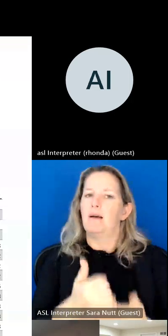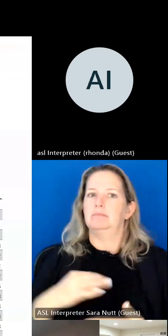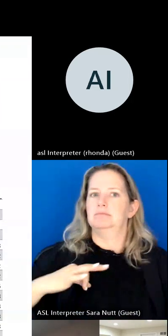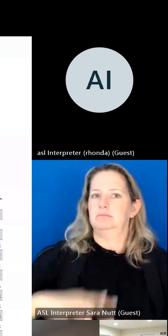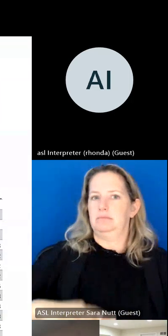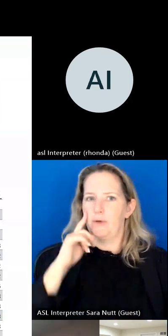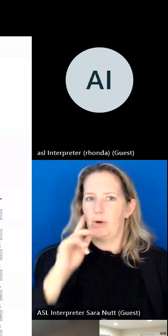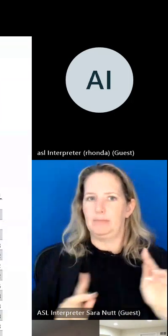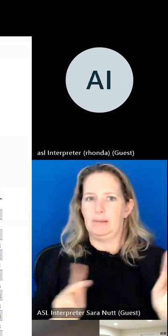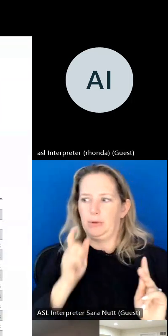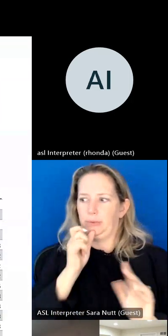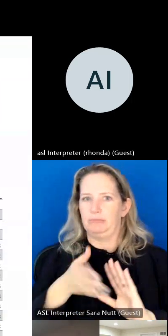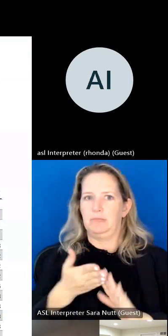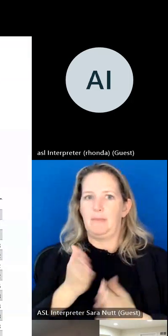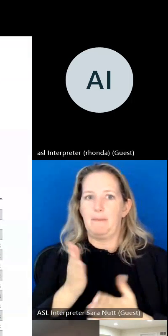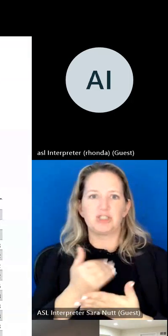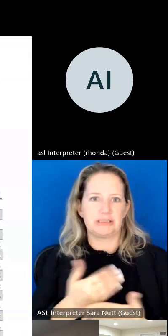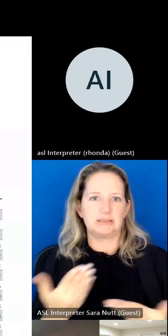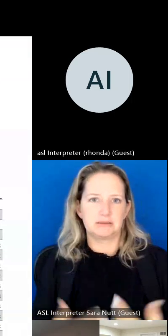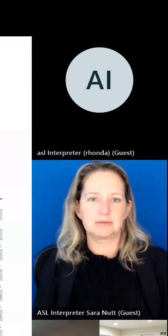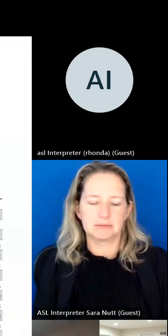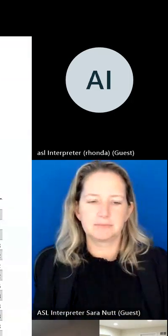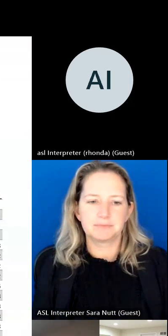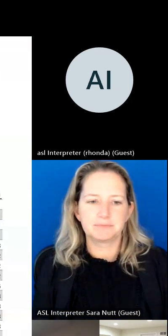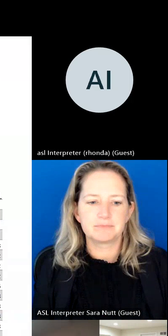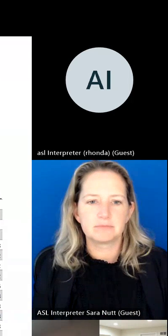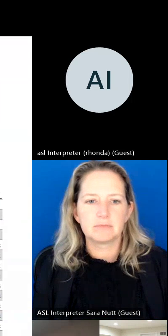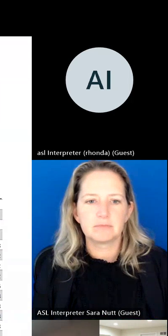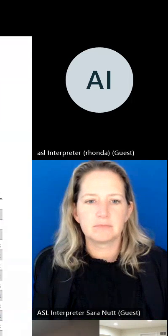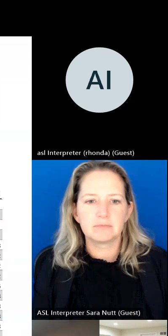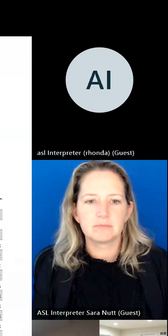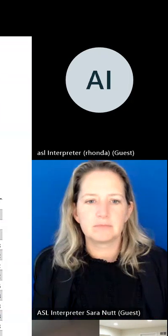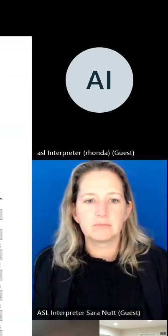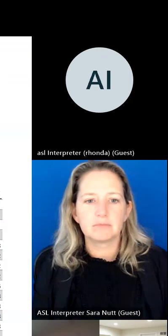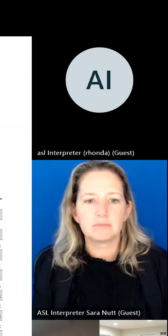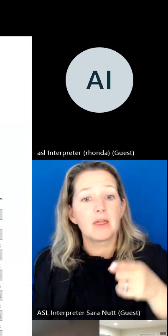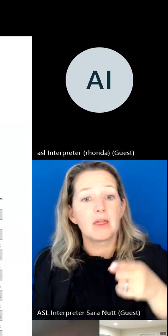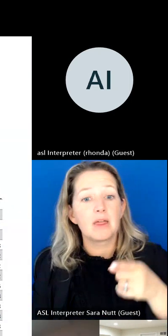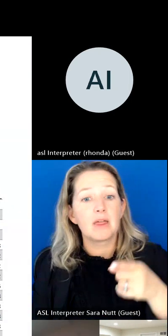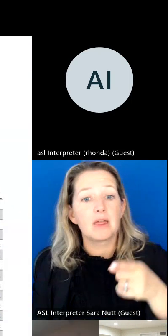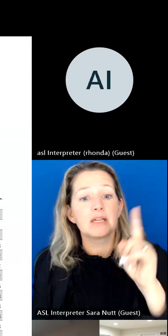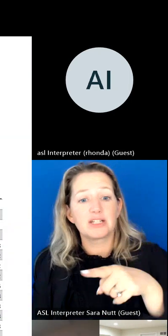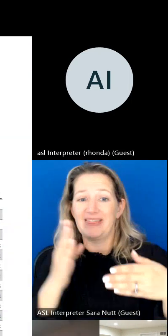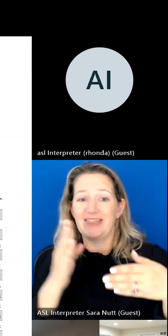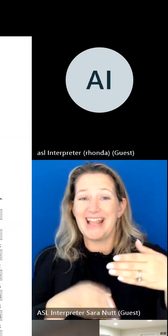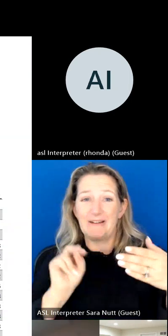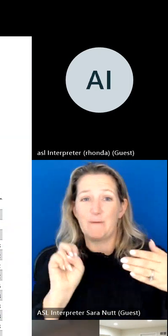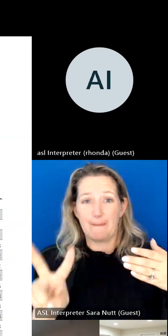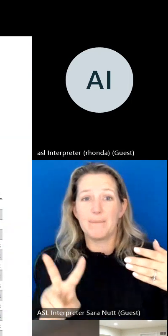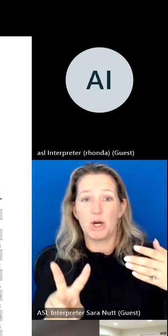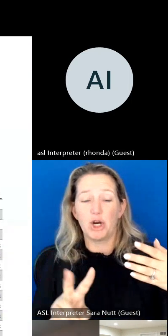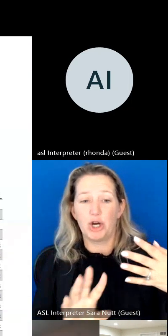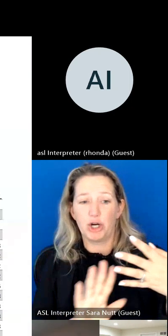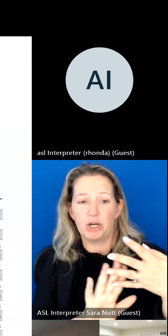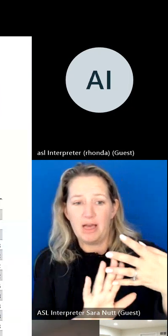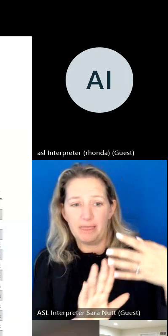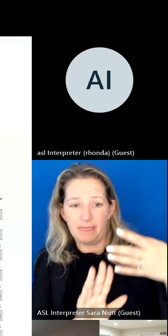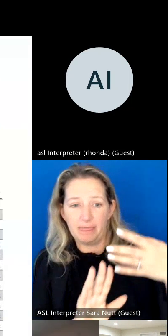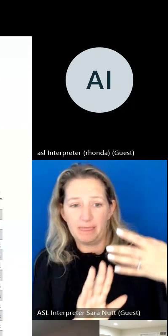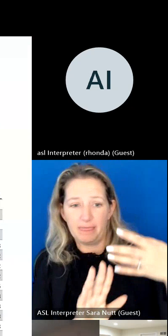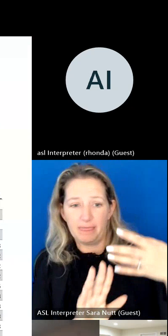to this question, I'm just going to show you the answer. So at the end of November, what 4 lines sum to unpaid? It's these 4